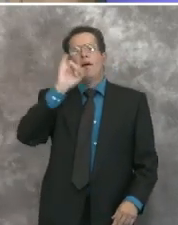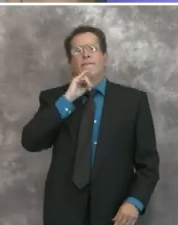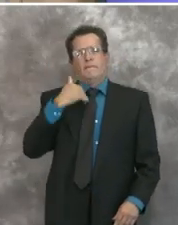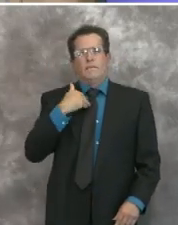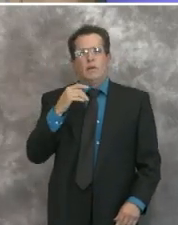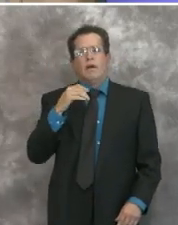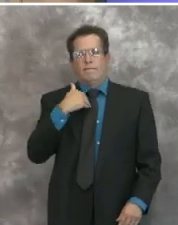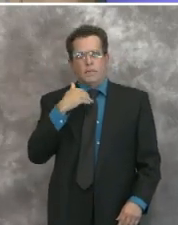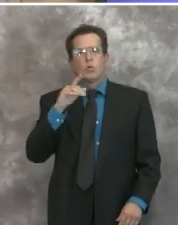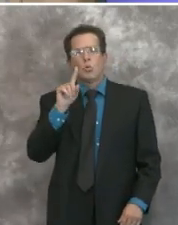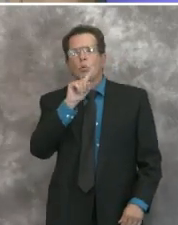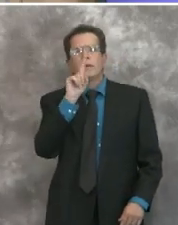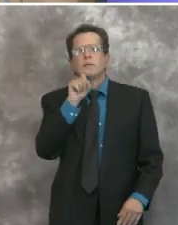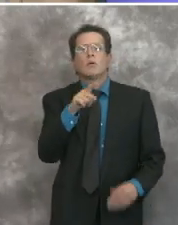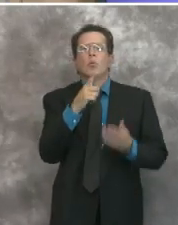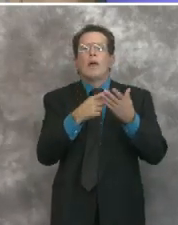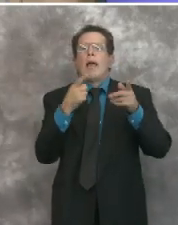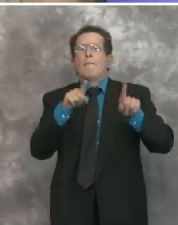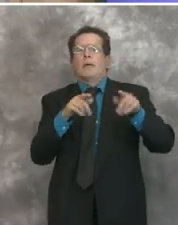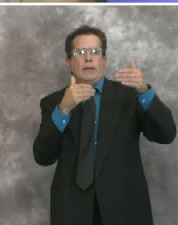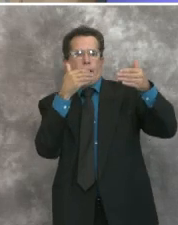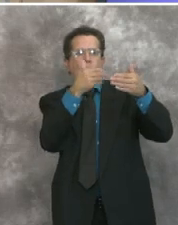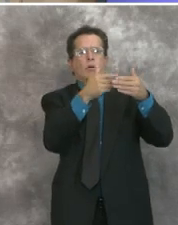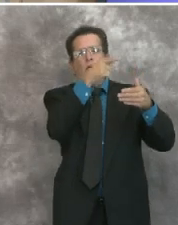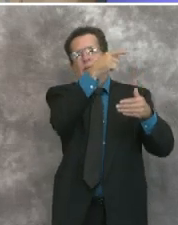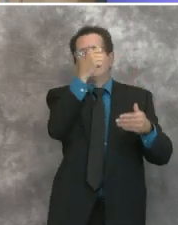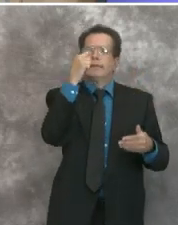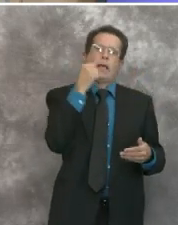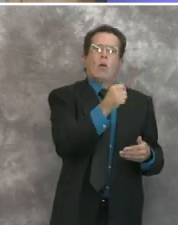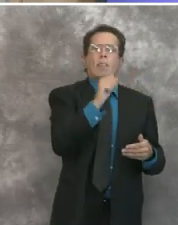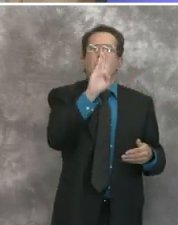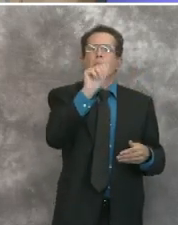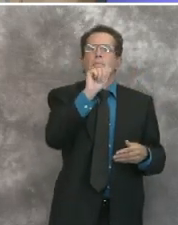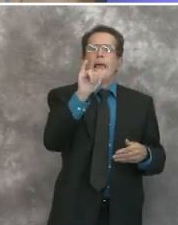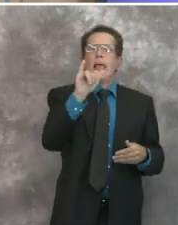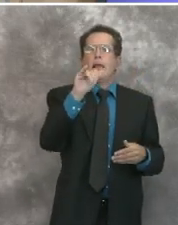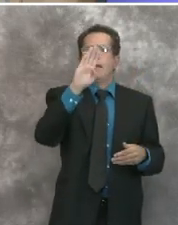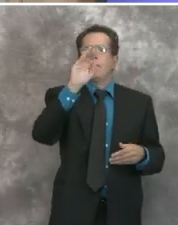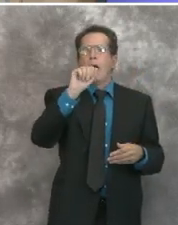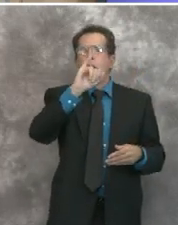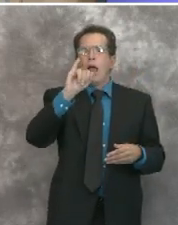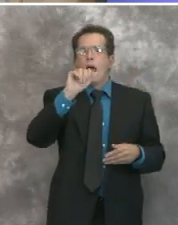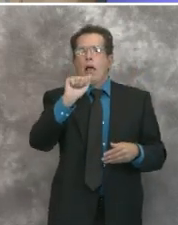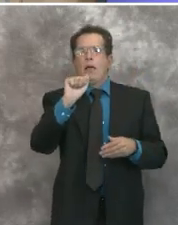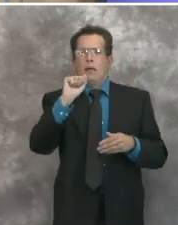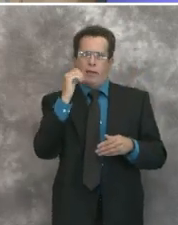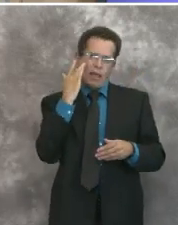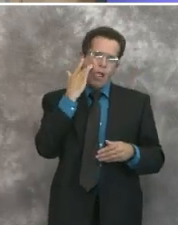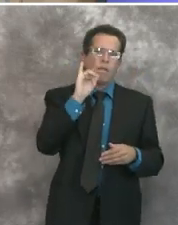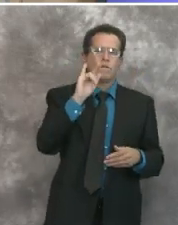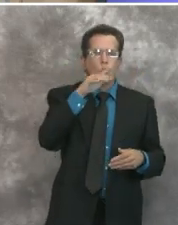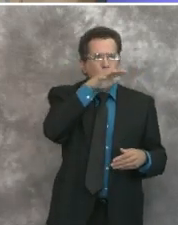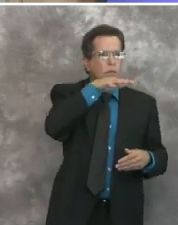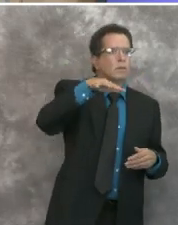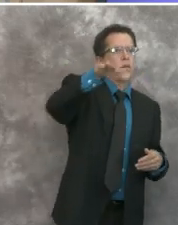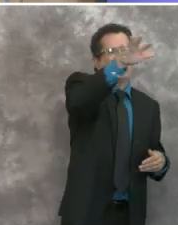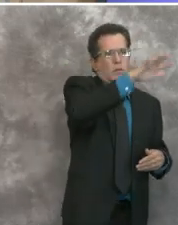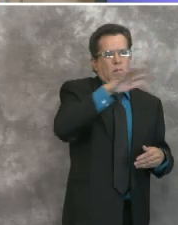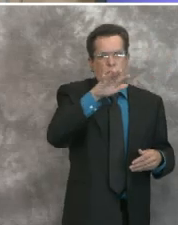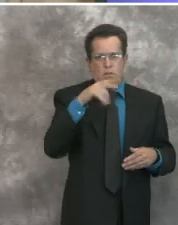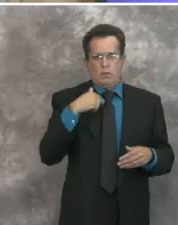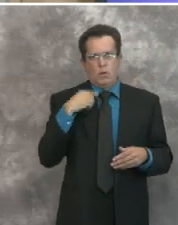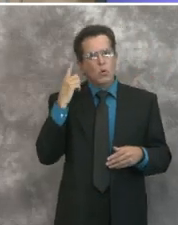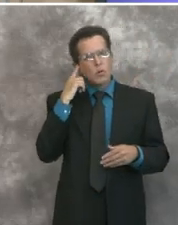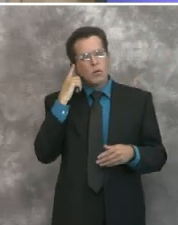about what's going on down closer to the border in South Bay, down in Baja, California. I understand that there was